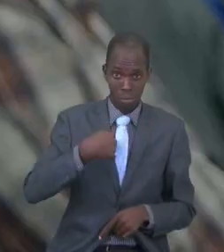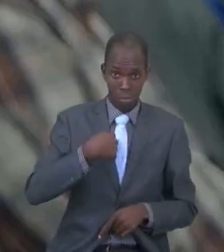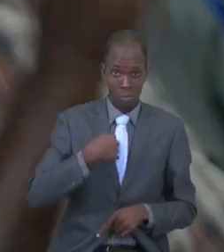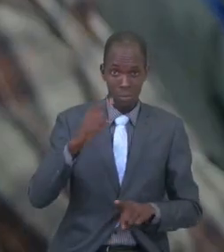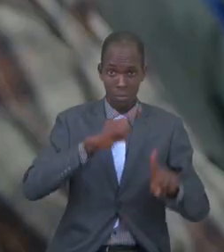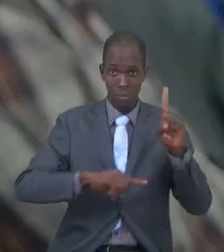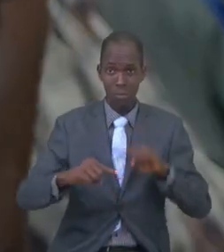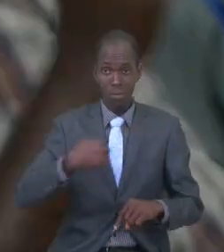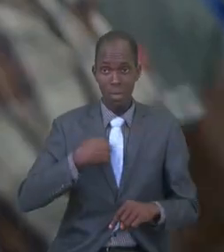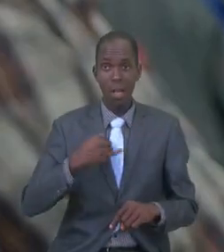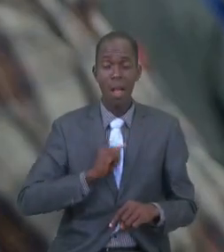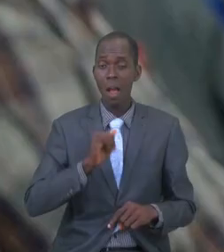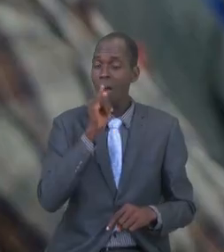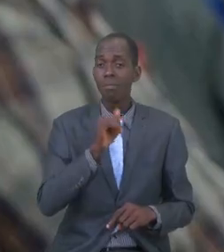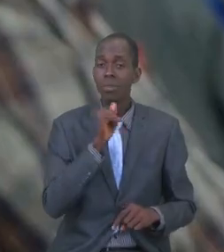town.